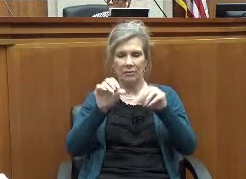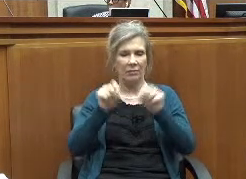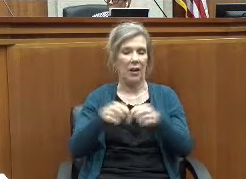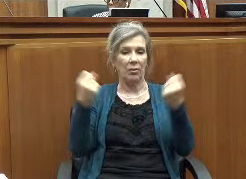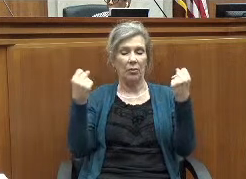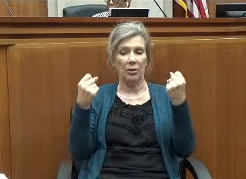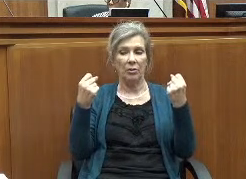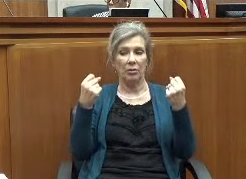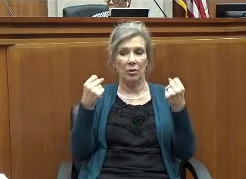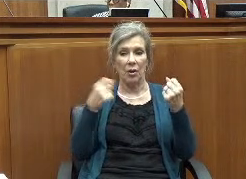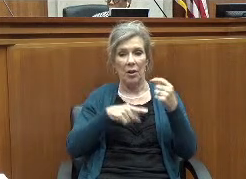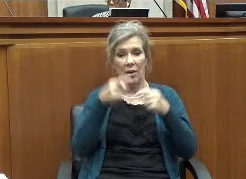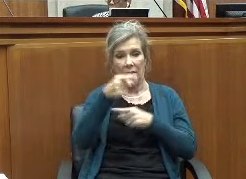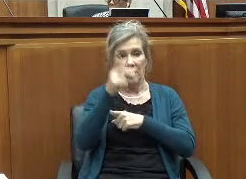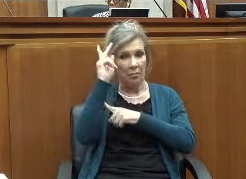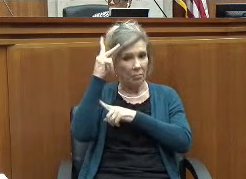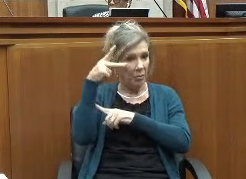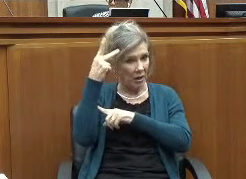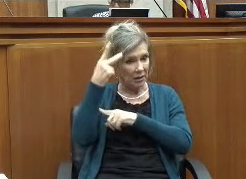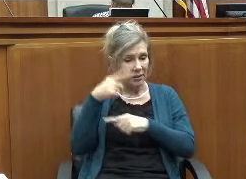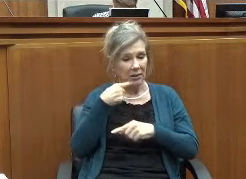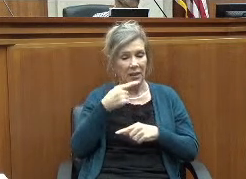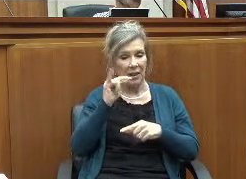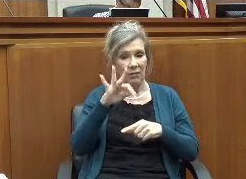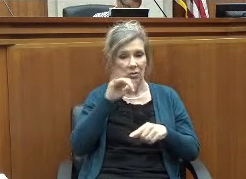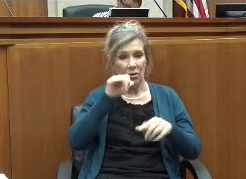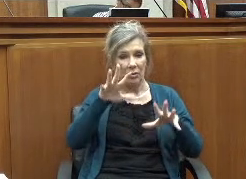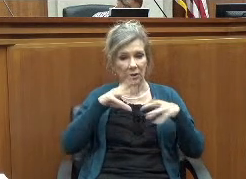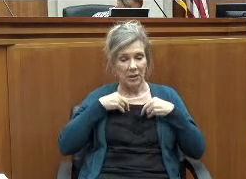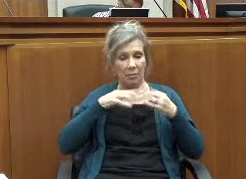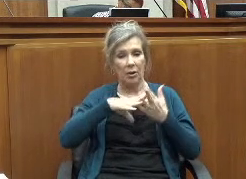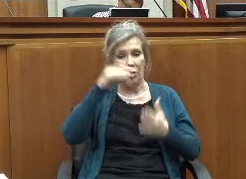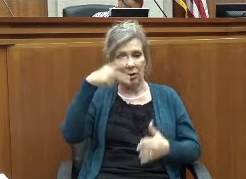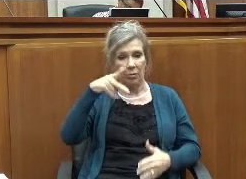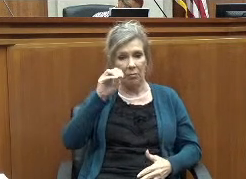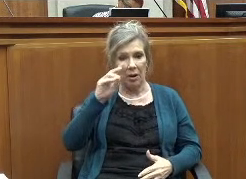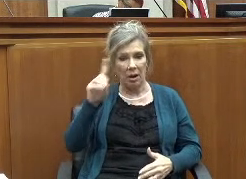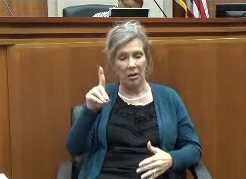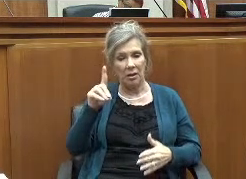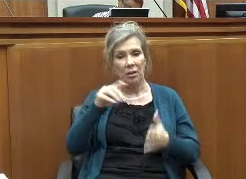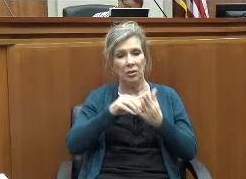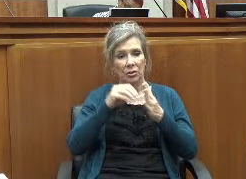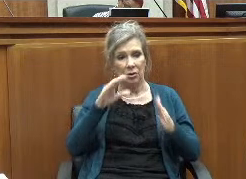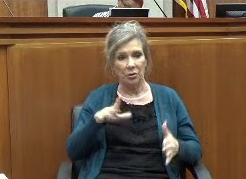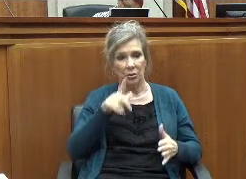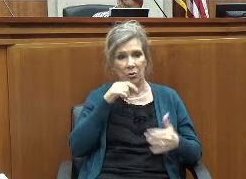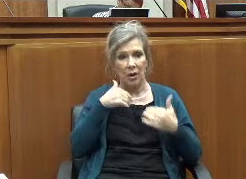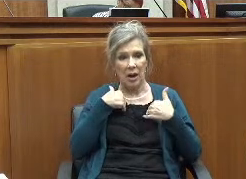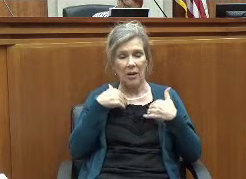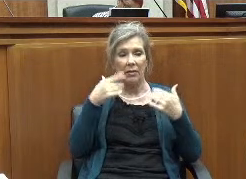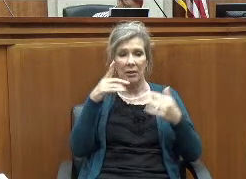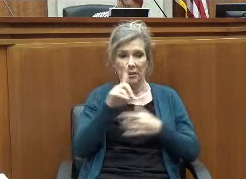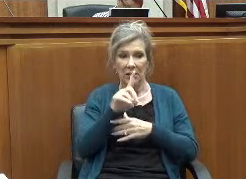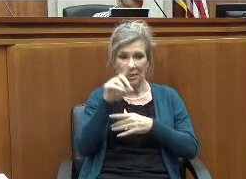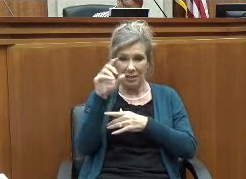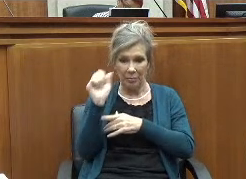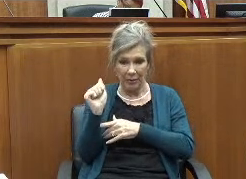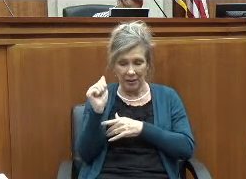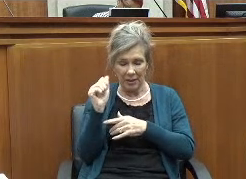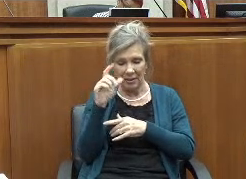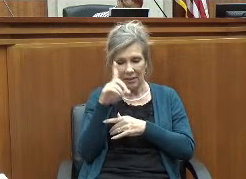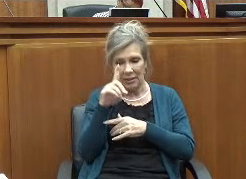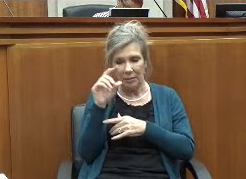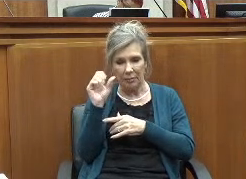this policy is saying, if you don't accept learning pod students who have significant disabilities, what you're telling them is if